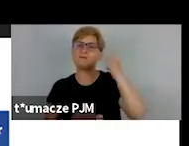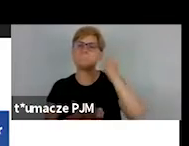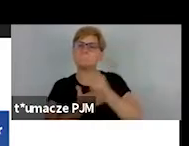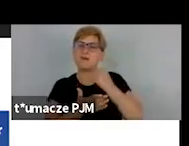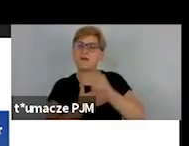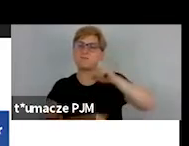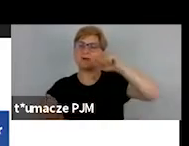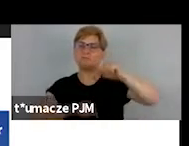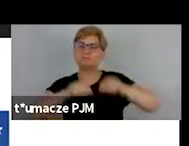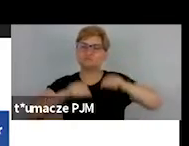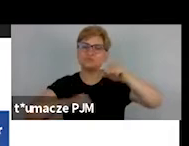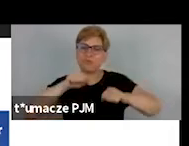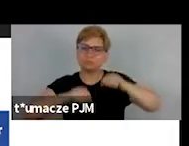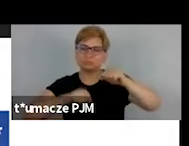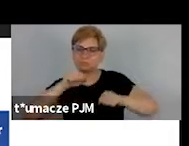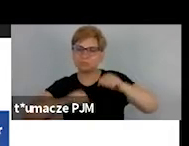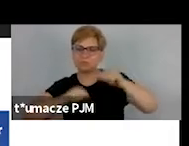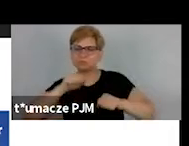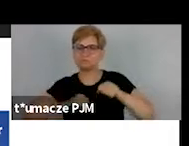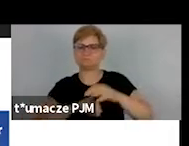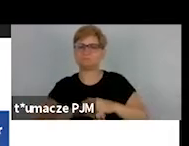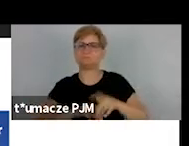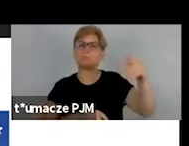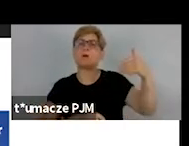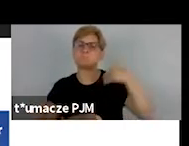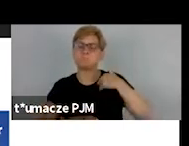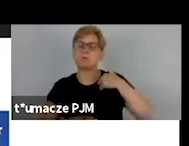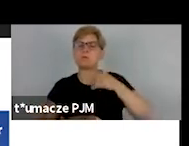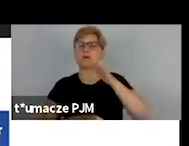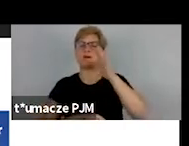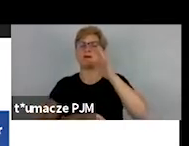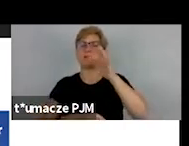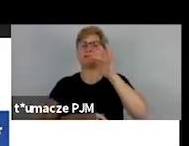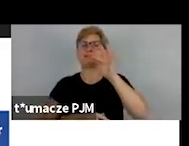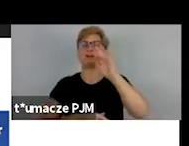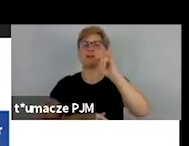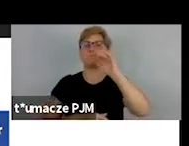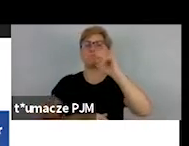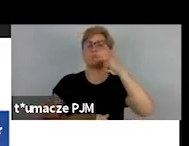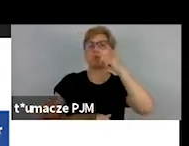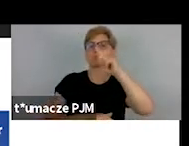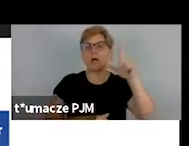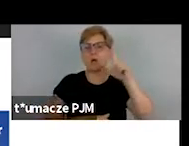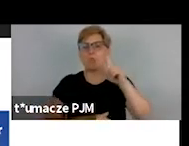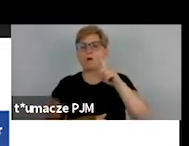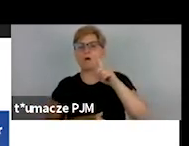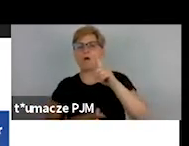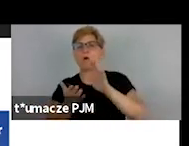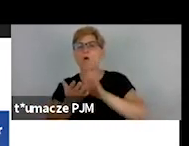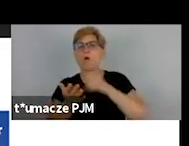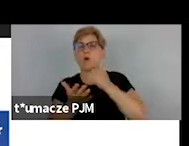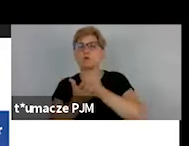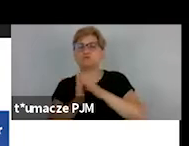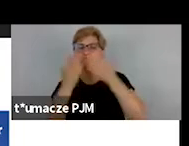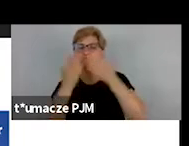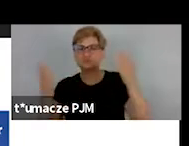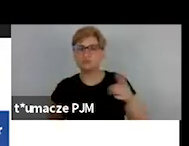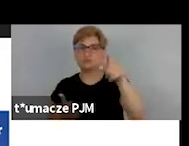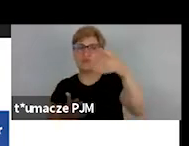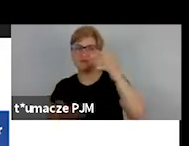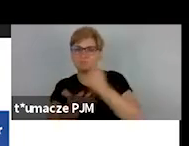every time we went to court, there was saturated national media coverage about Sonke's work to hold Julius Malema